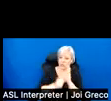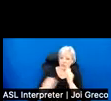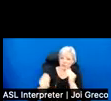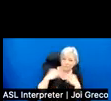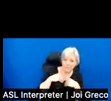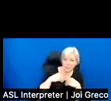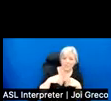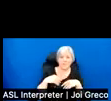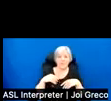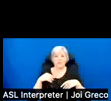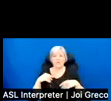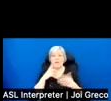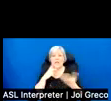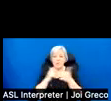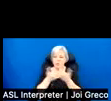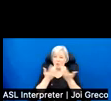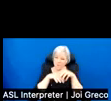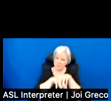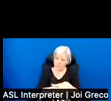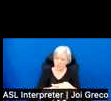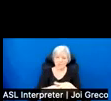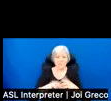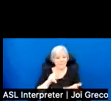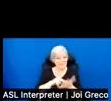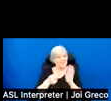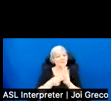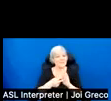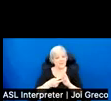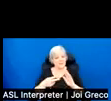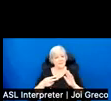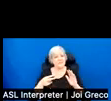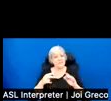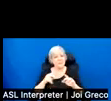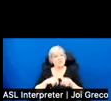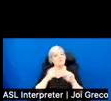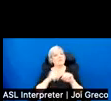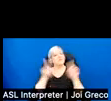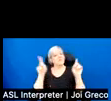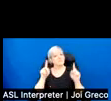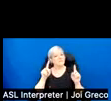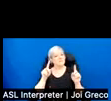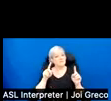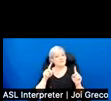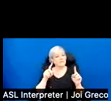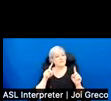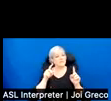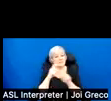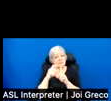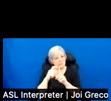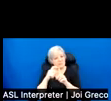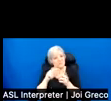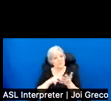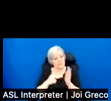actually merges the two and it's converging? And who actually approves it? Because oftentimes the FDA will approve